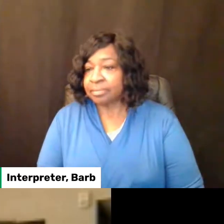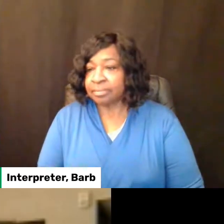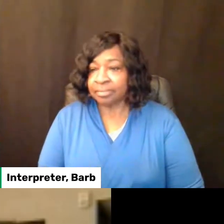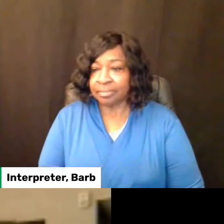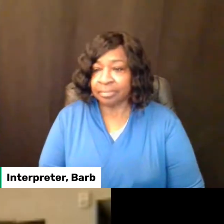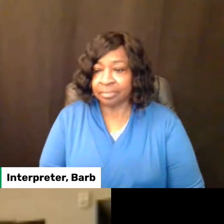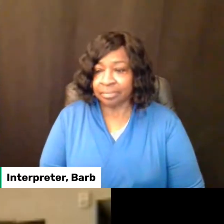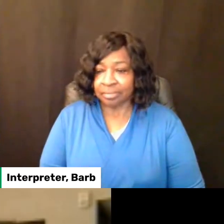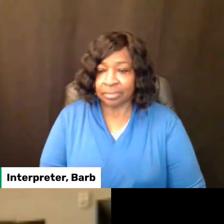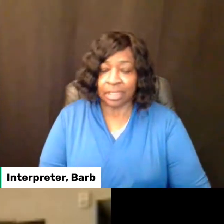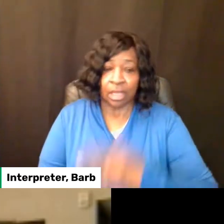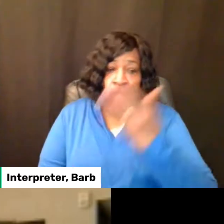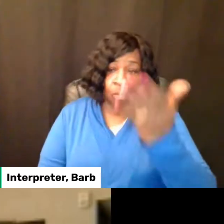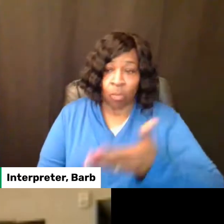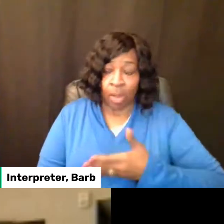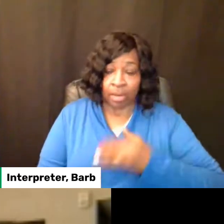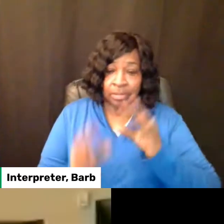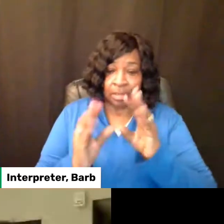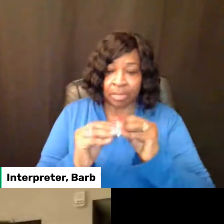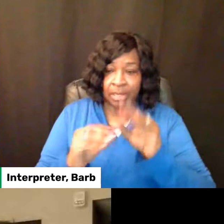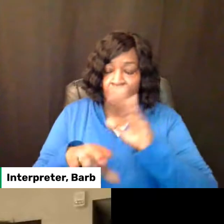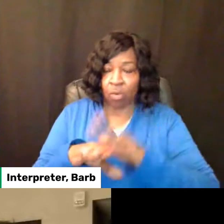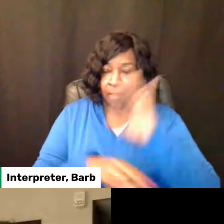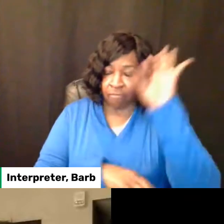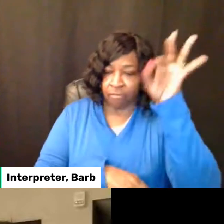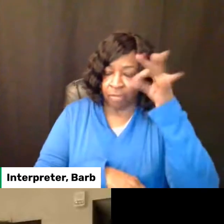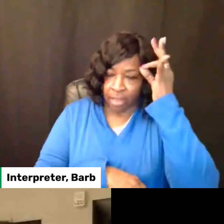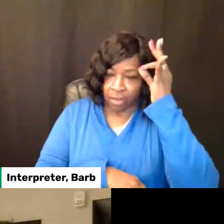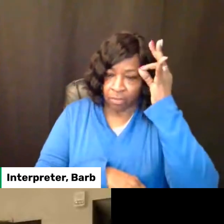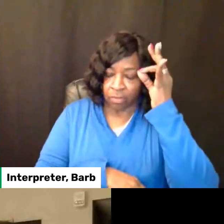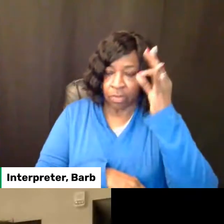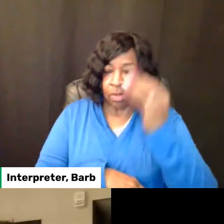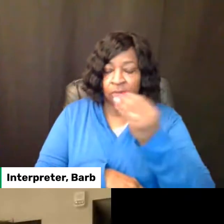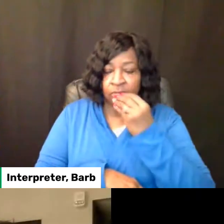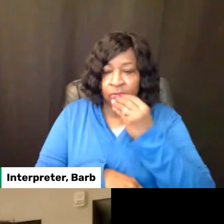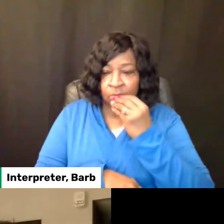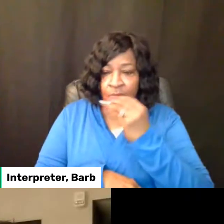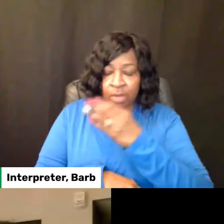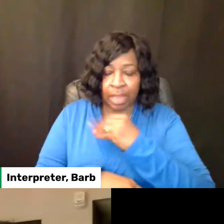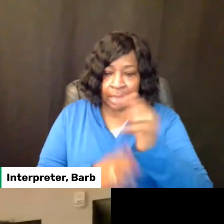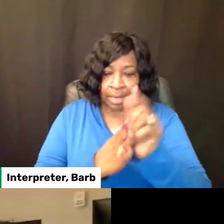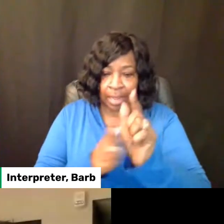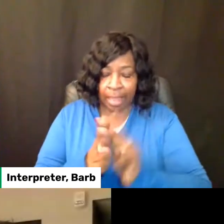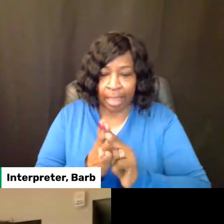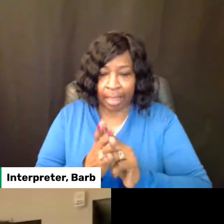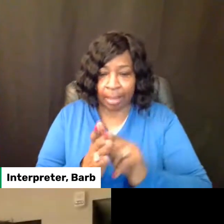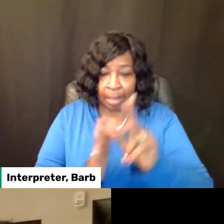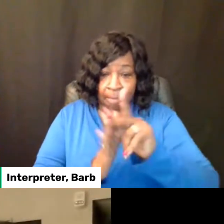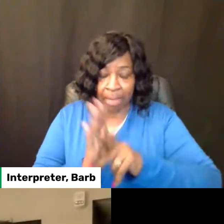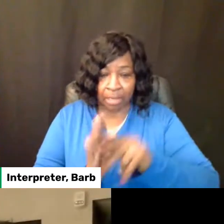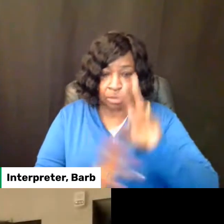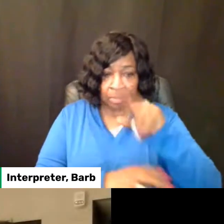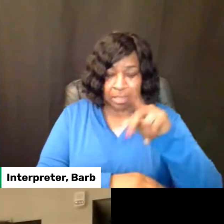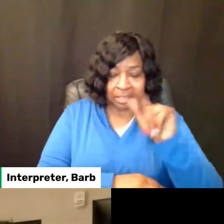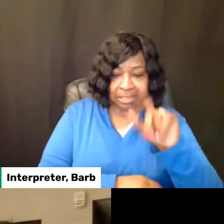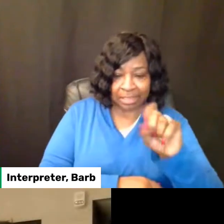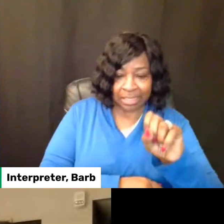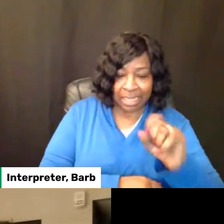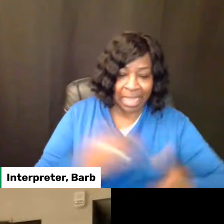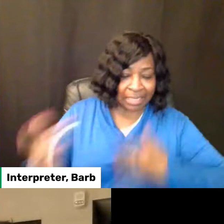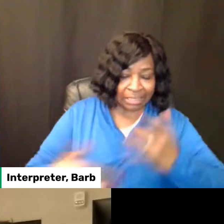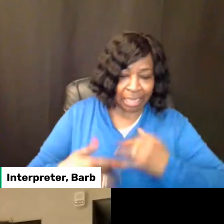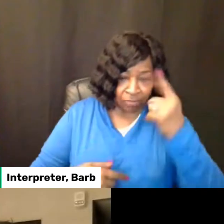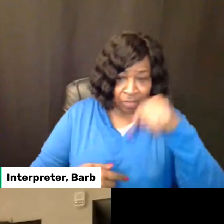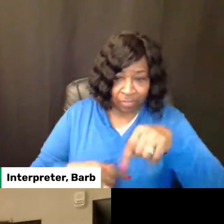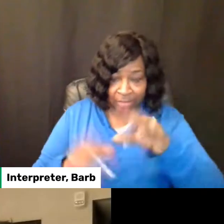Okay, welcome to the session on federal food and ag policy updates. Excited for this session. My name is